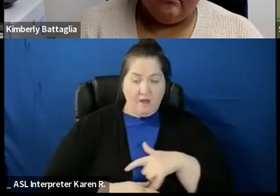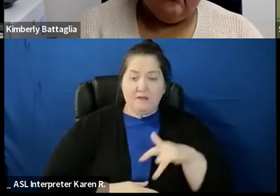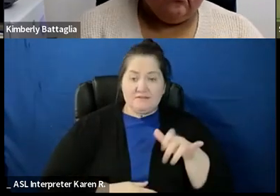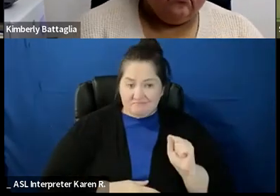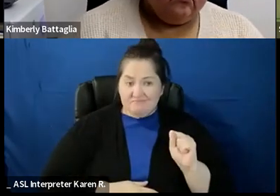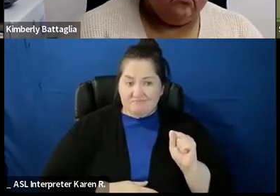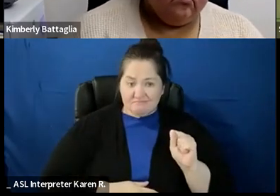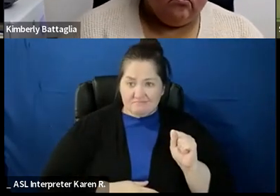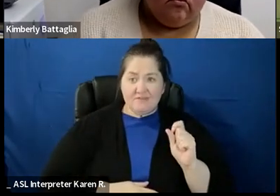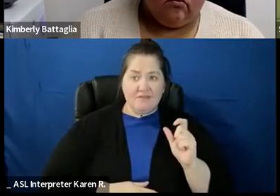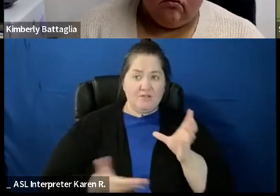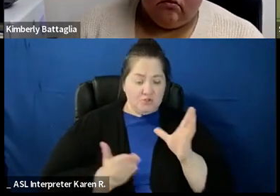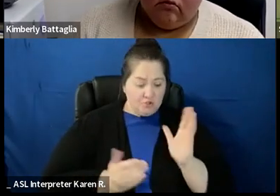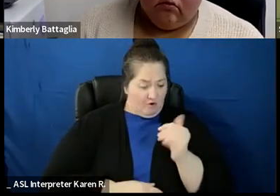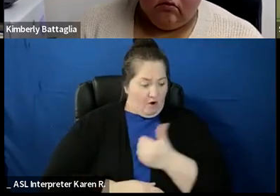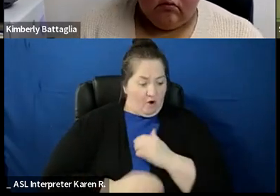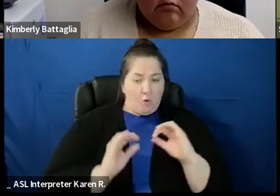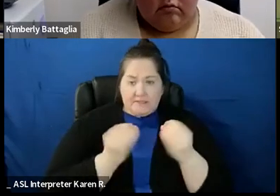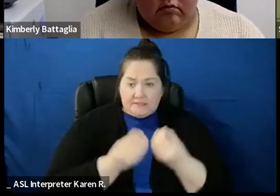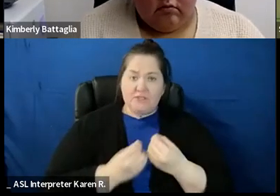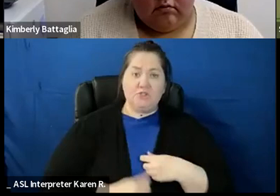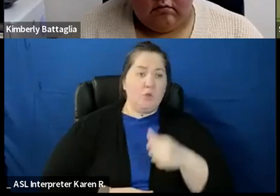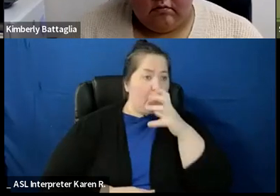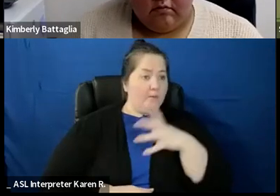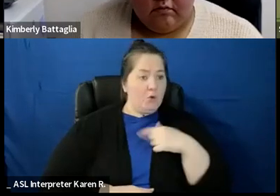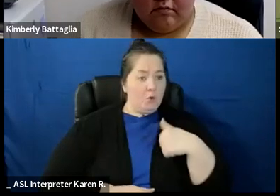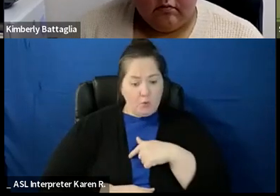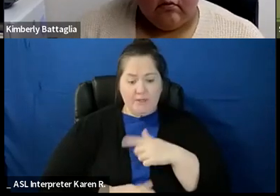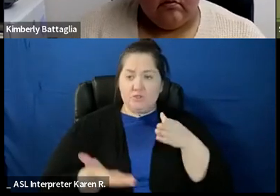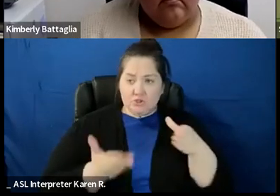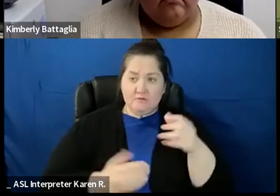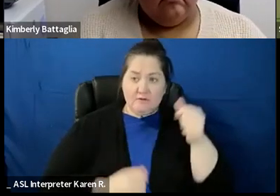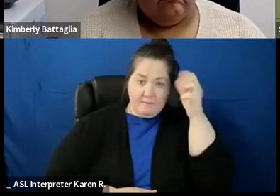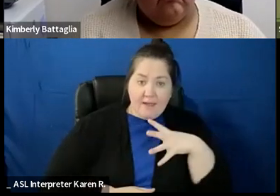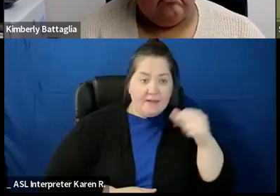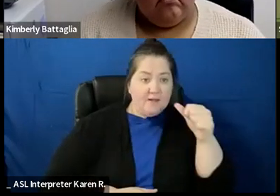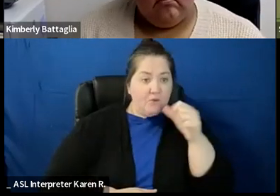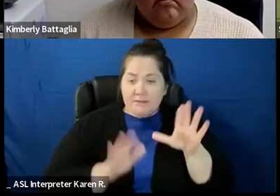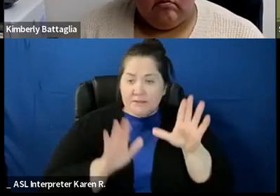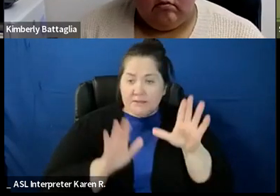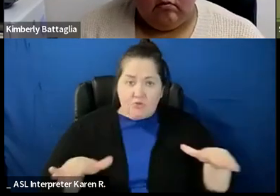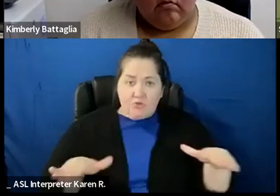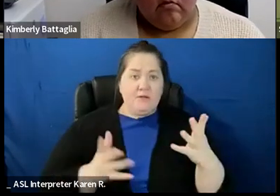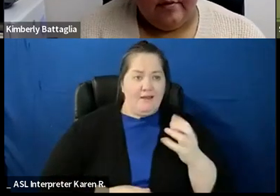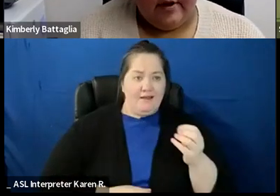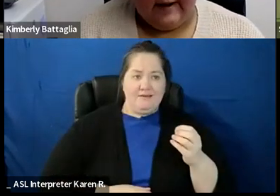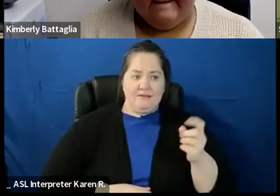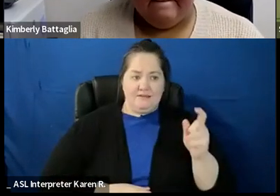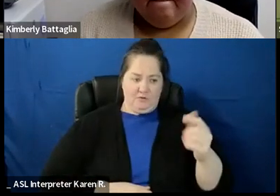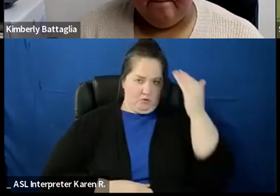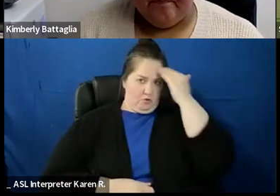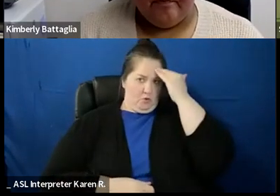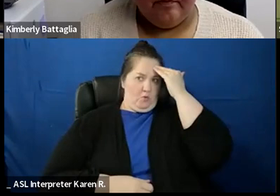serve our organizations. They serve the women that we serve and the men and the children. And they need to know that we're holding